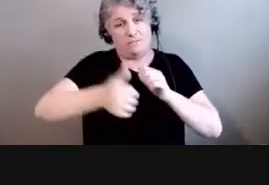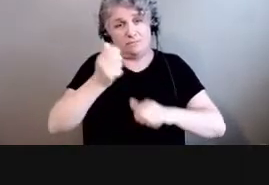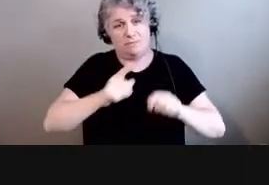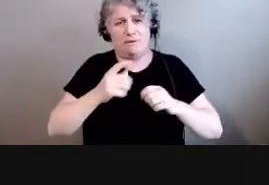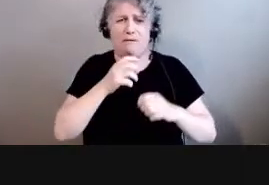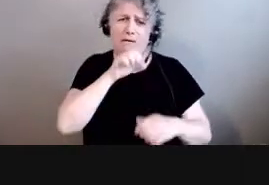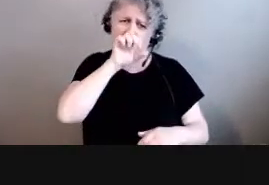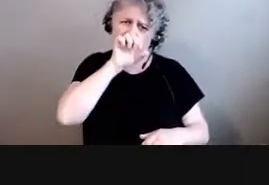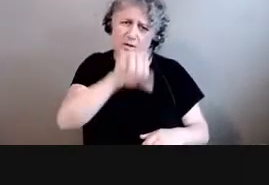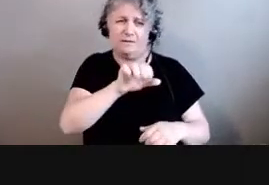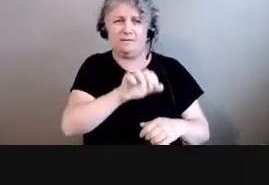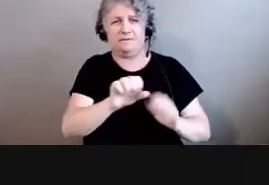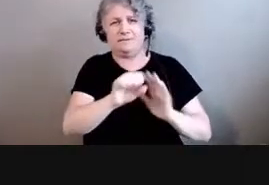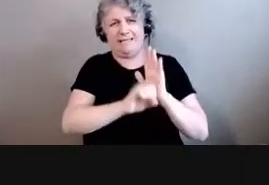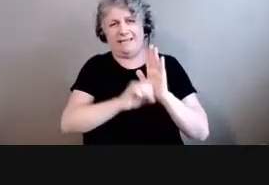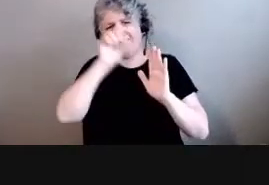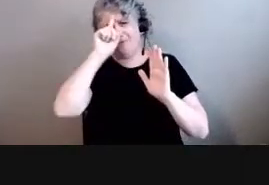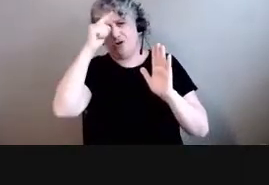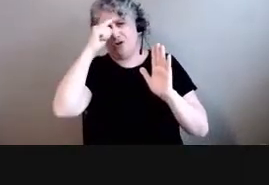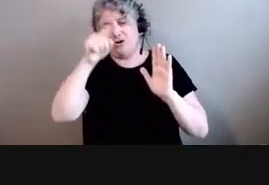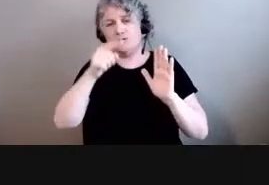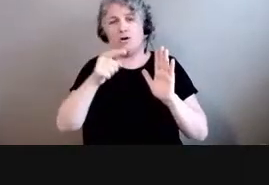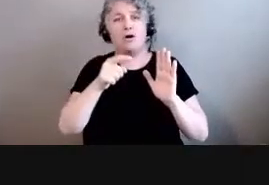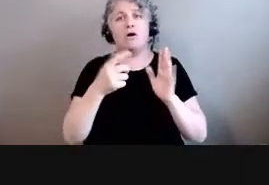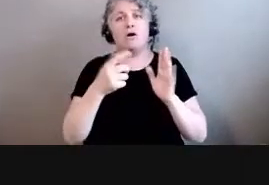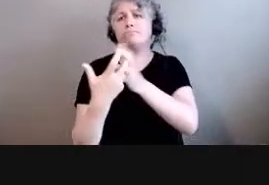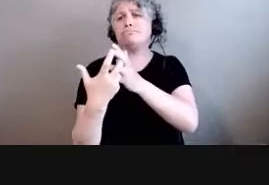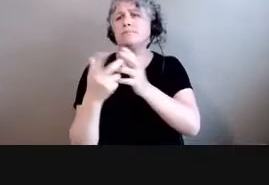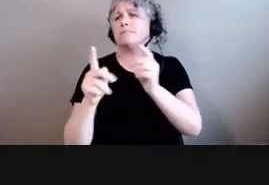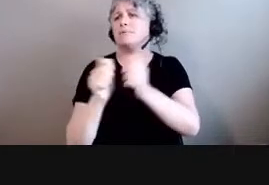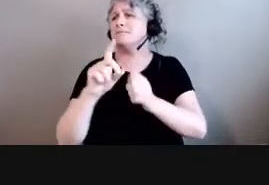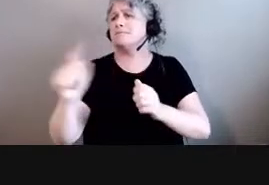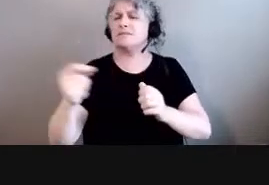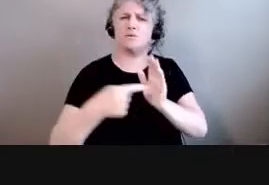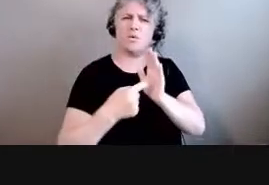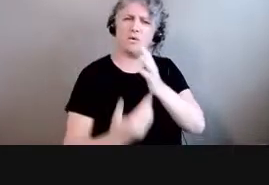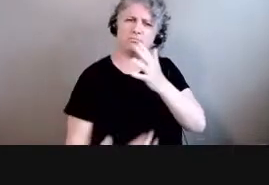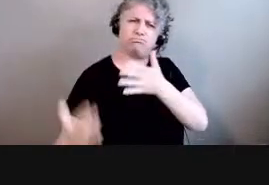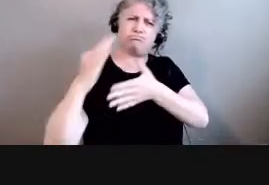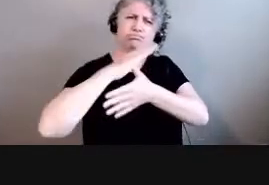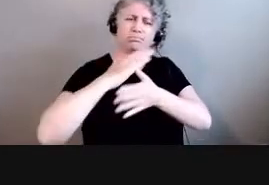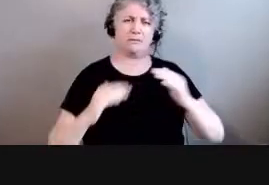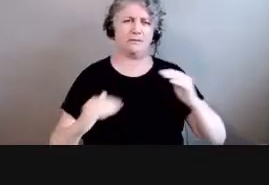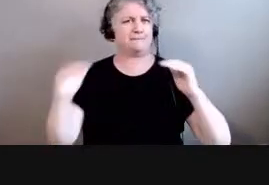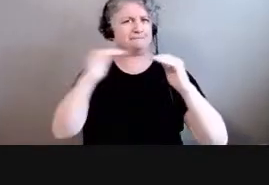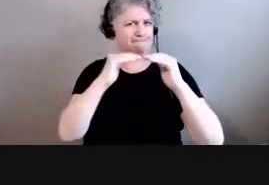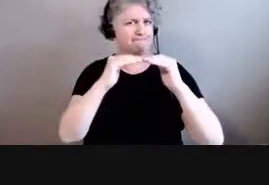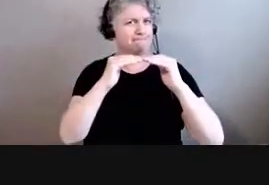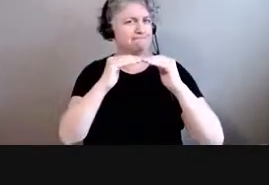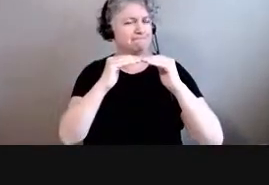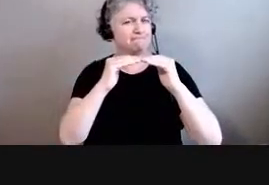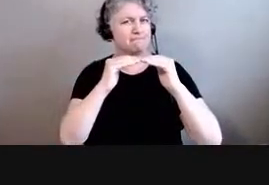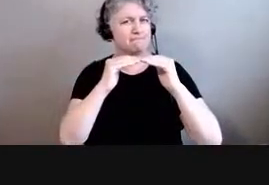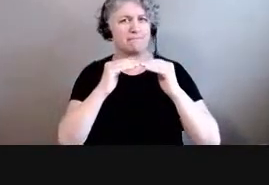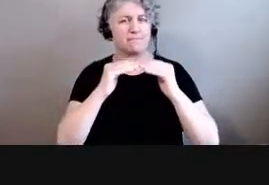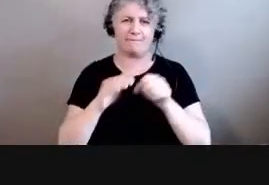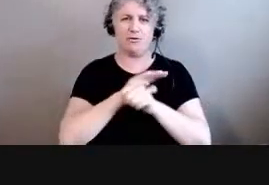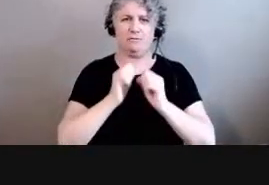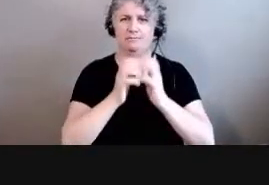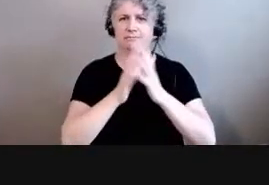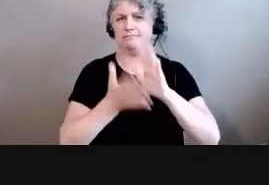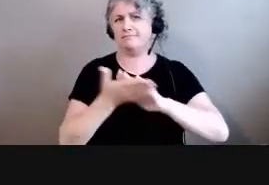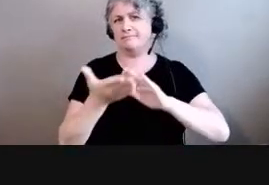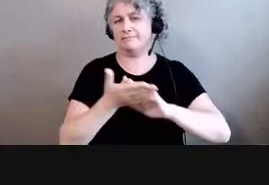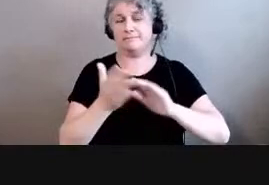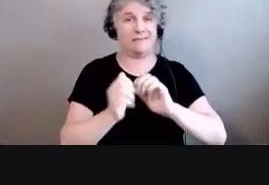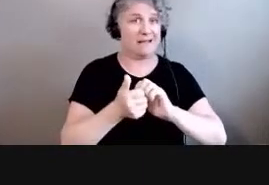is an important state value that deserves to be implemented fully for people with disabilities. And to do this,